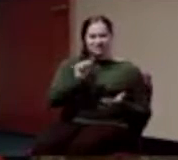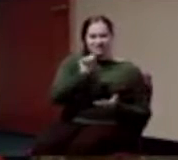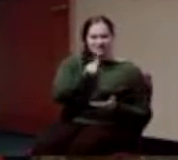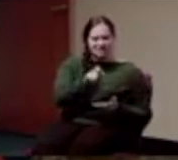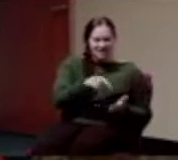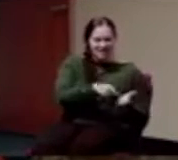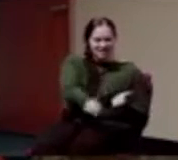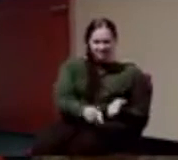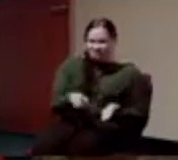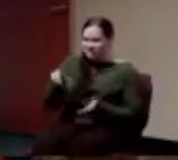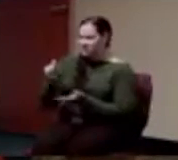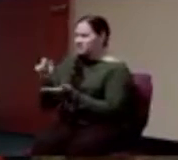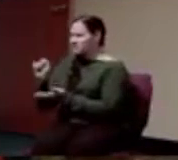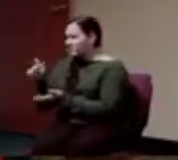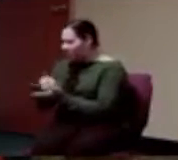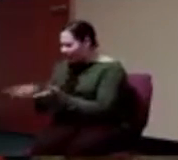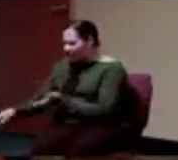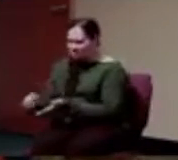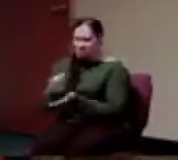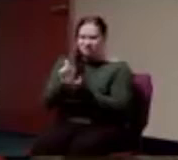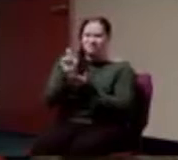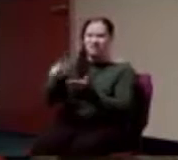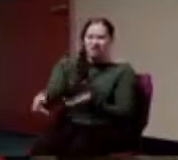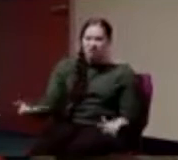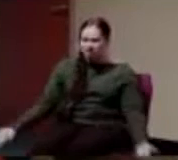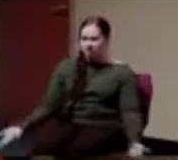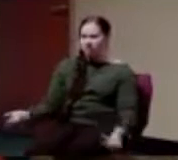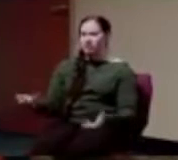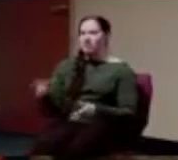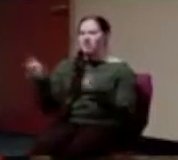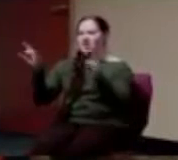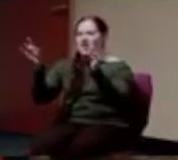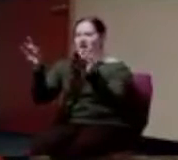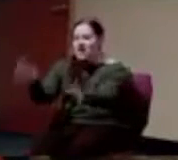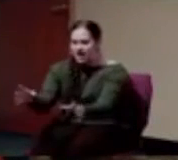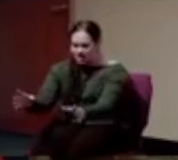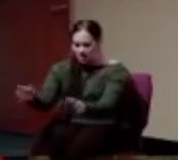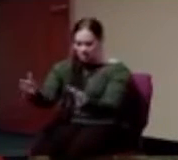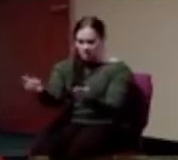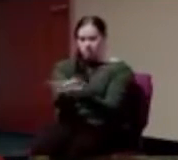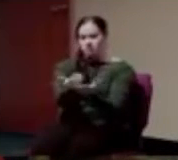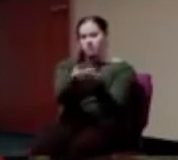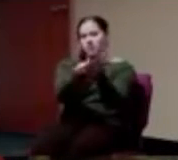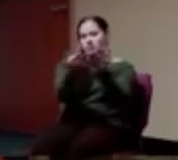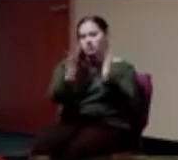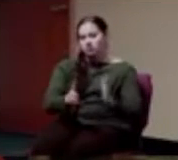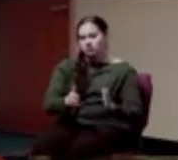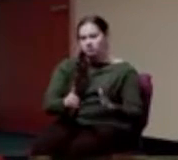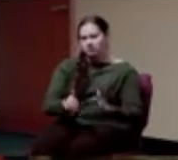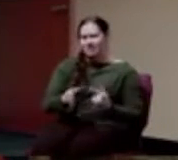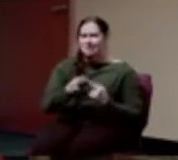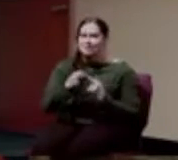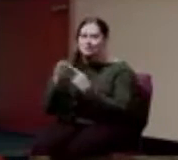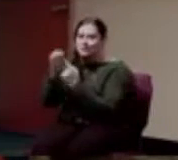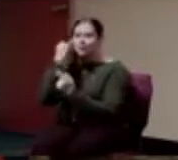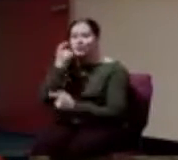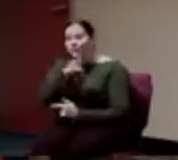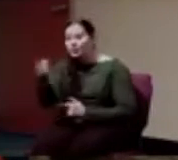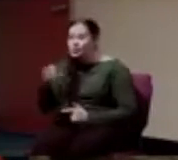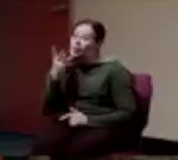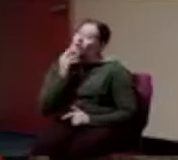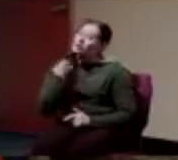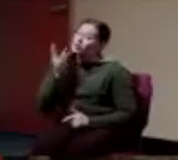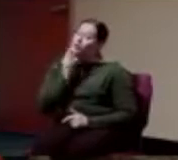someone. We don't even want this government here. And they hated tax collectors. They especially hated Jewish tax collectors, which was exactly